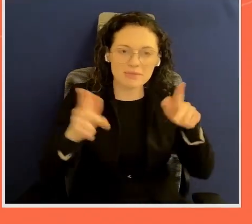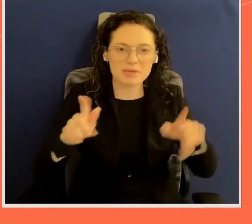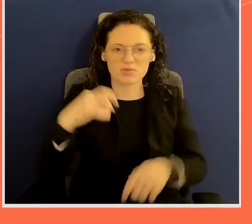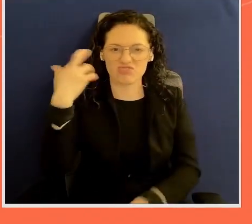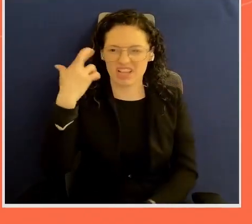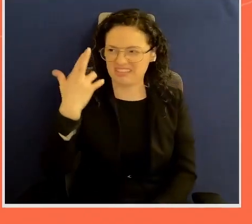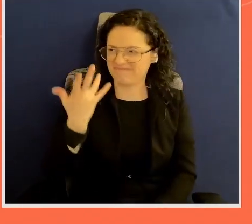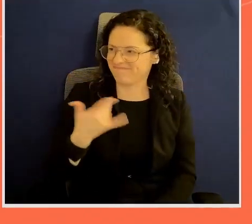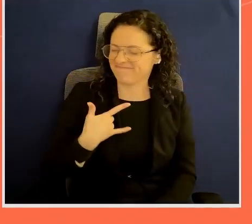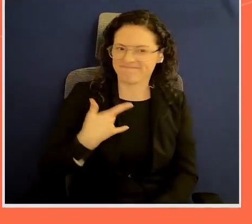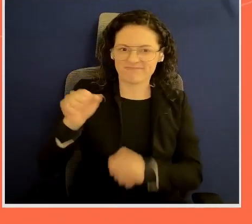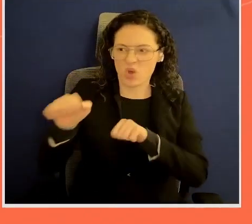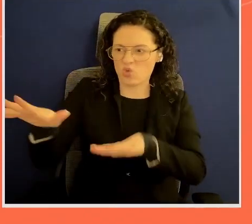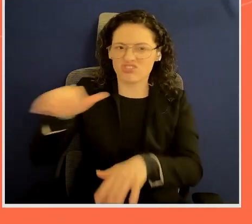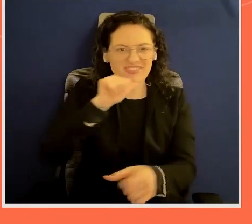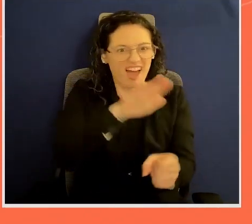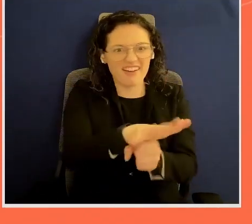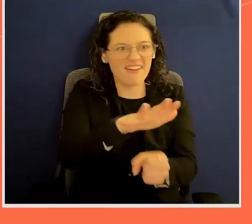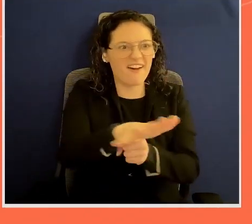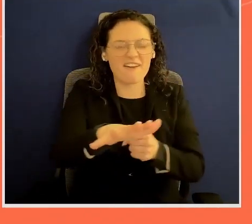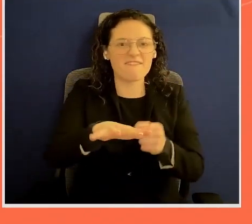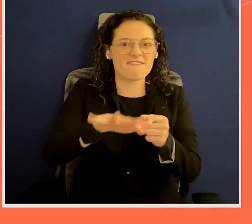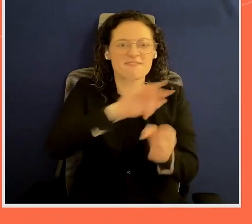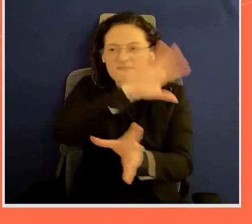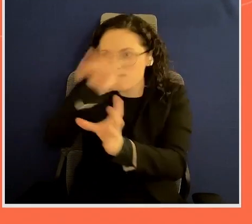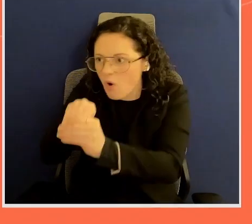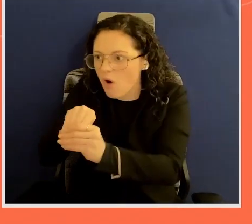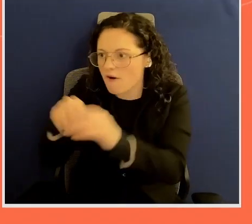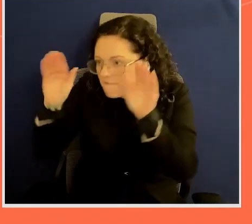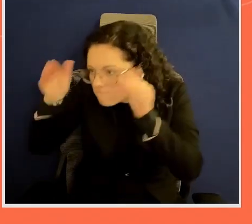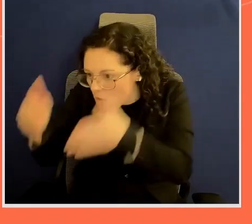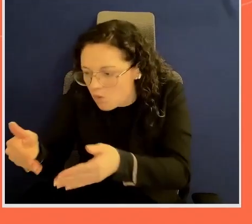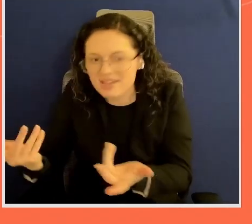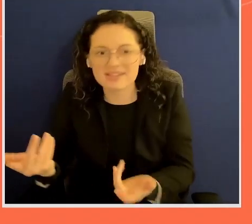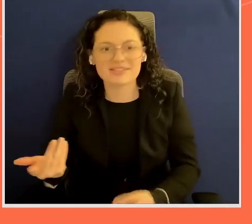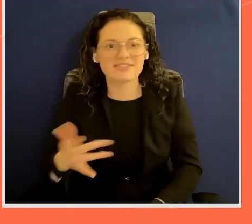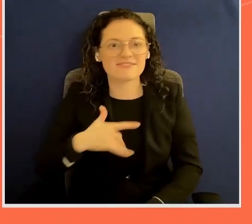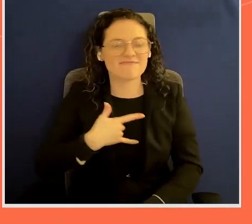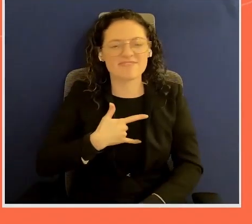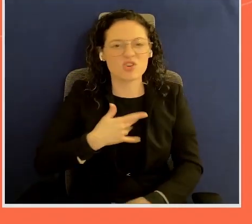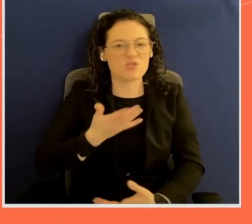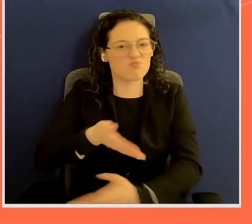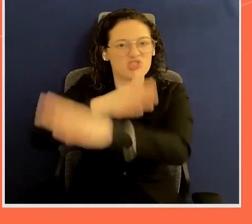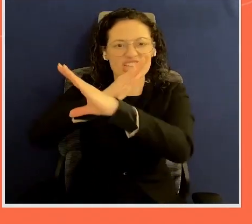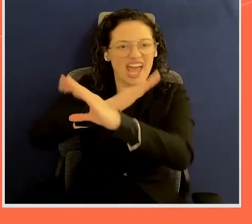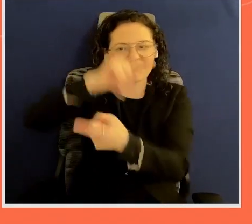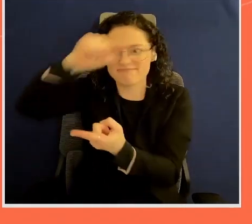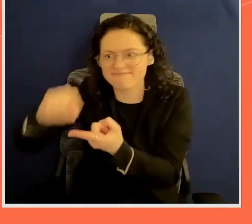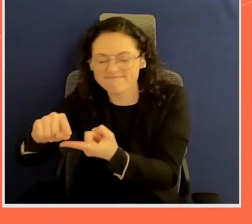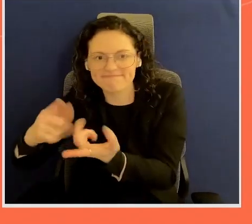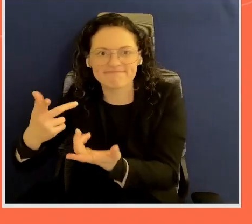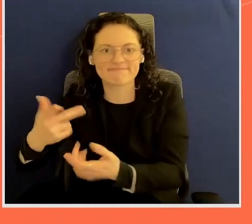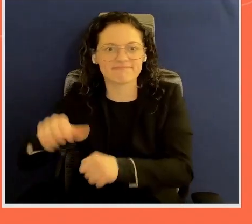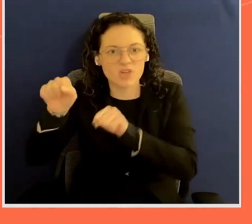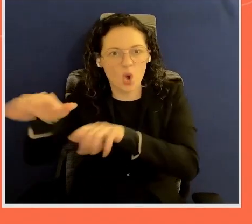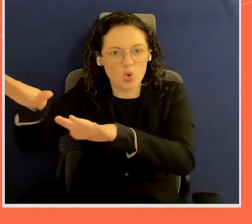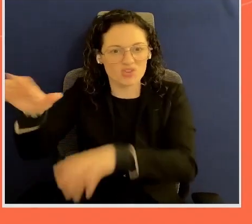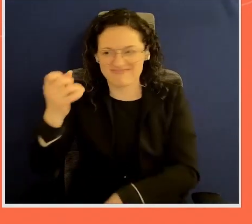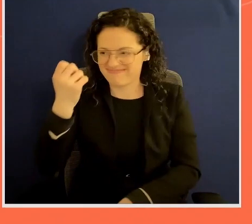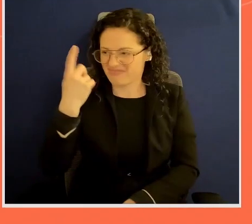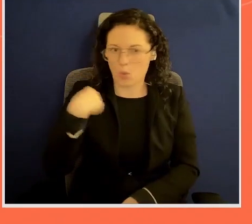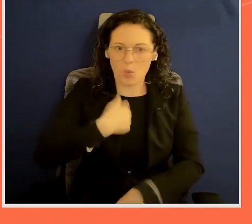practices. The onset of COVID-19 and the impacts of climate change and the loss of revenues due to the